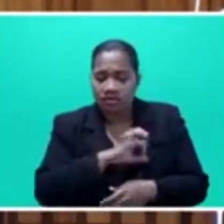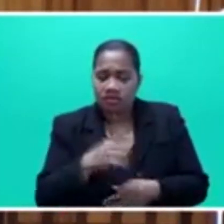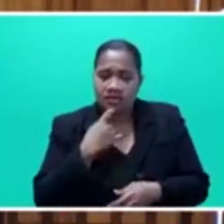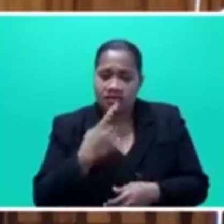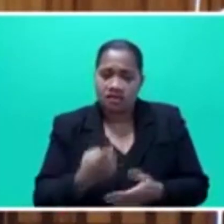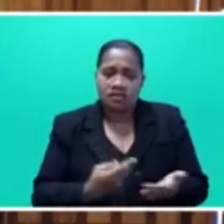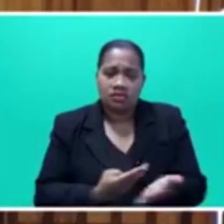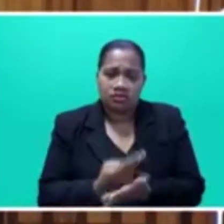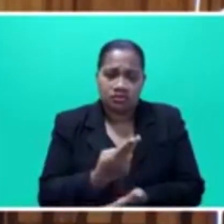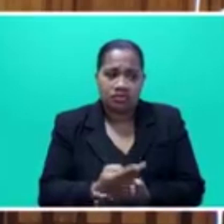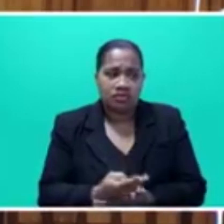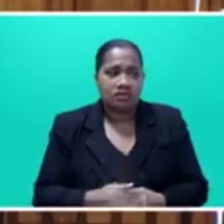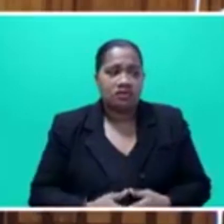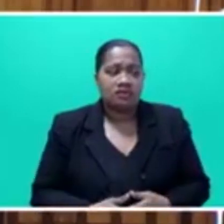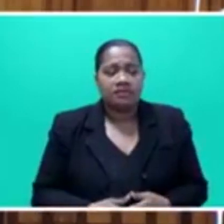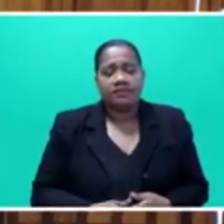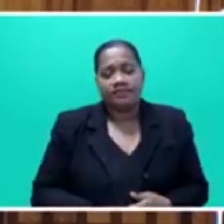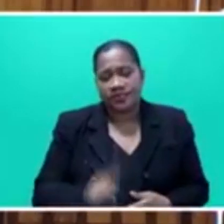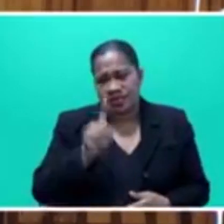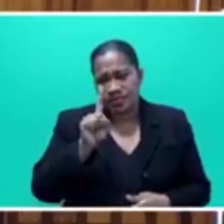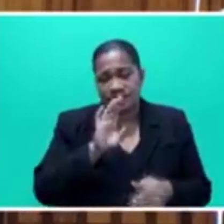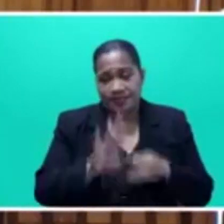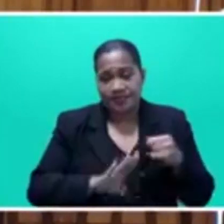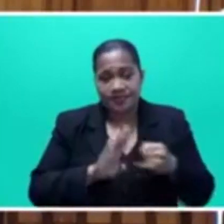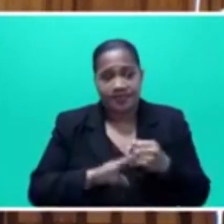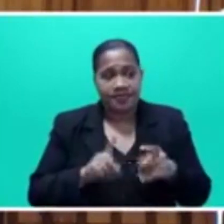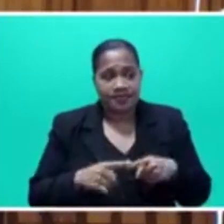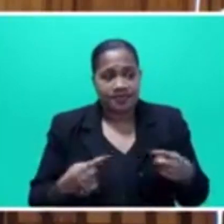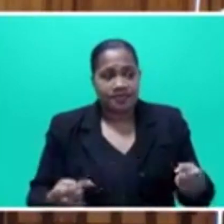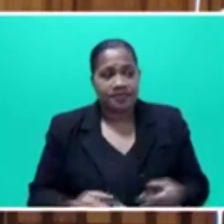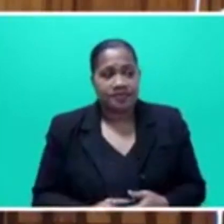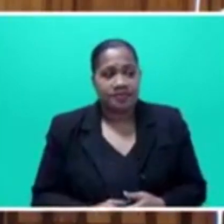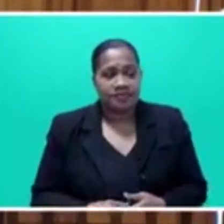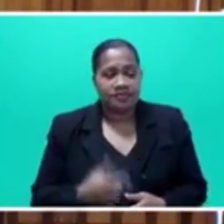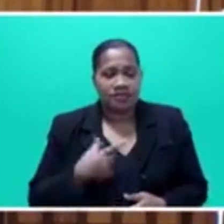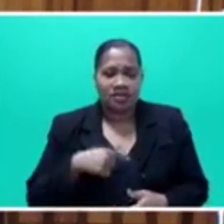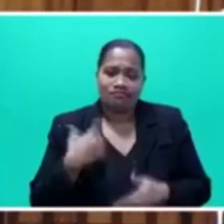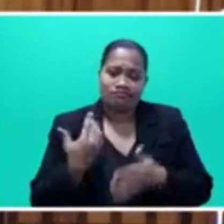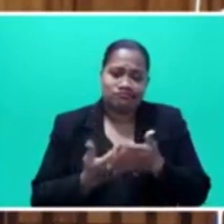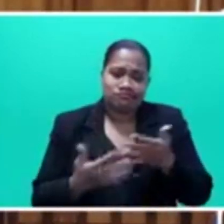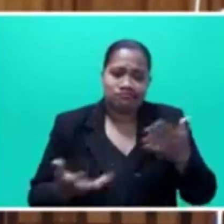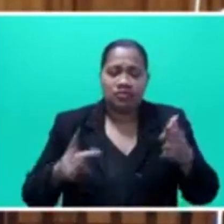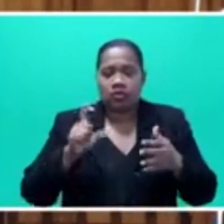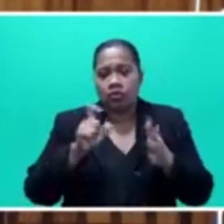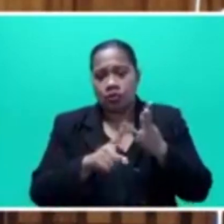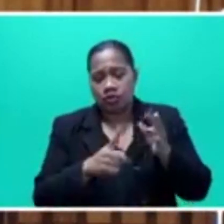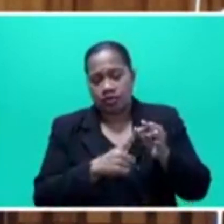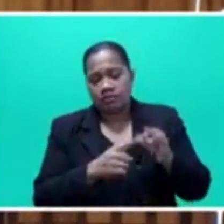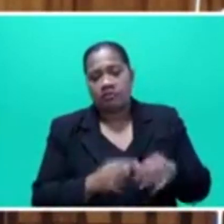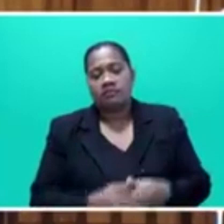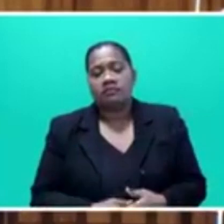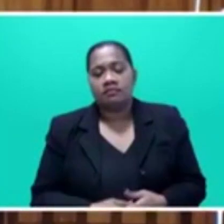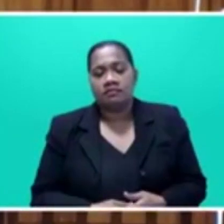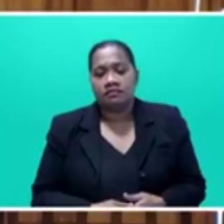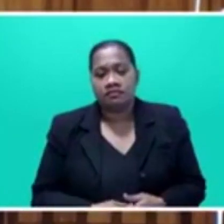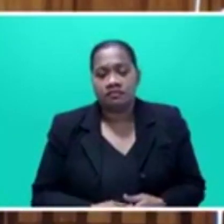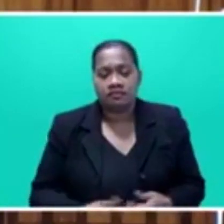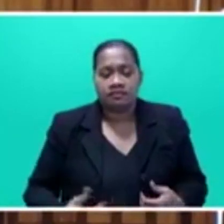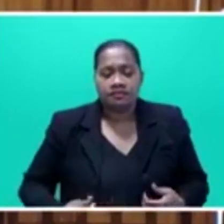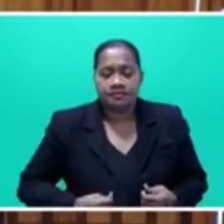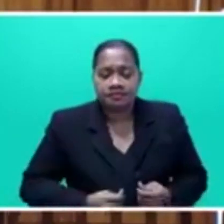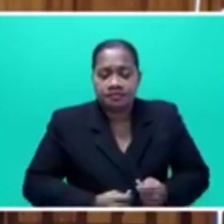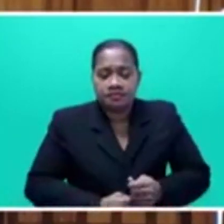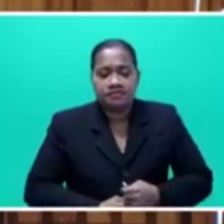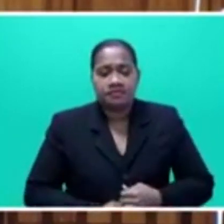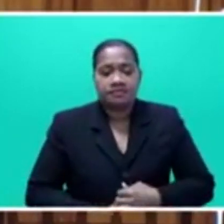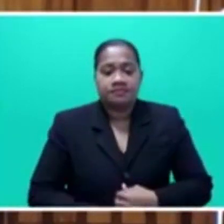so desperate. Mr. Speaker, sir, I just like to, one last thing, because they've gone on about COP, Mr. Speaker, sir. Mr. Speaker, sir, the undermining of